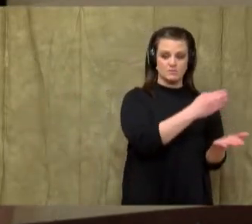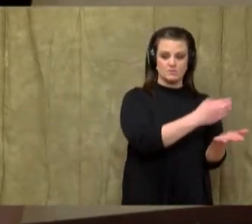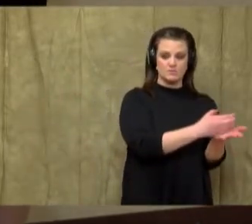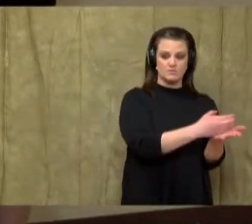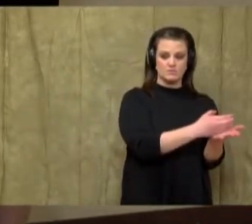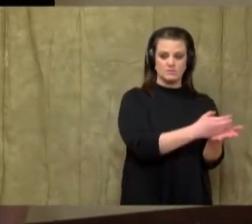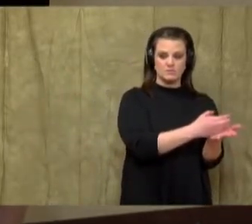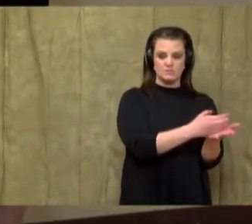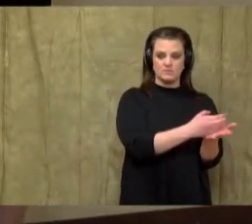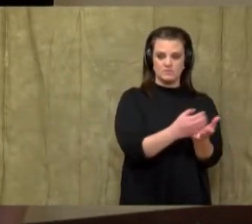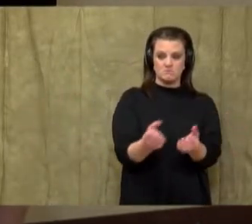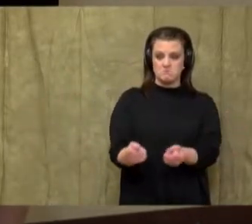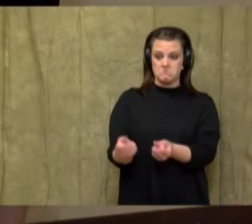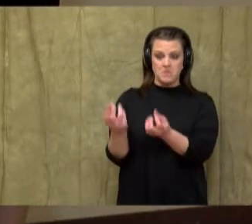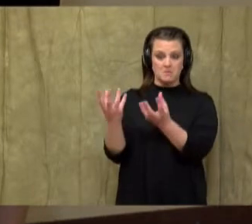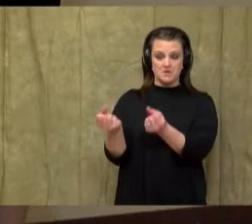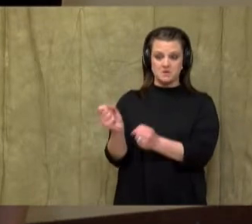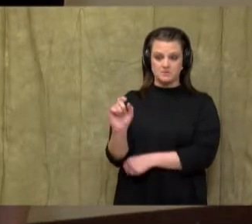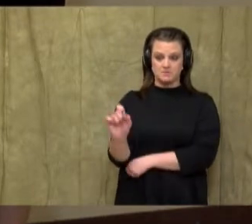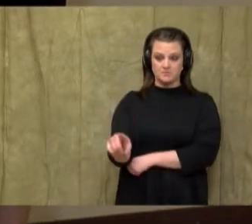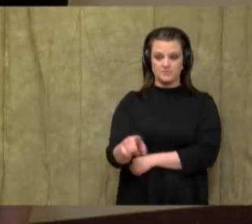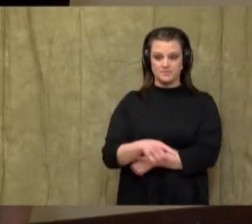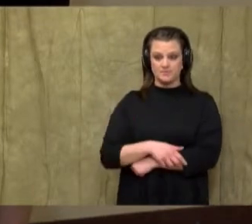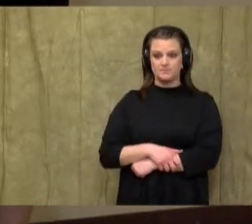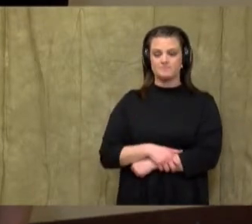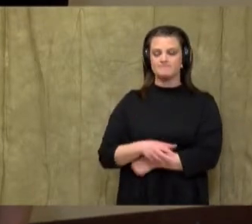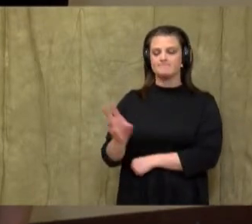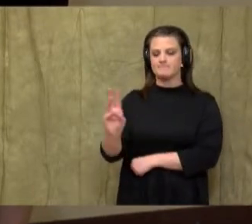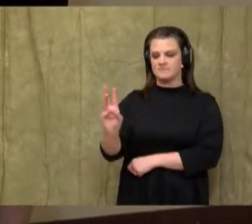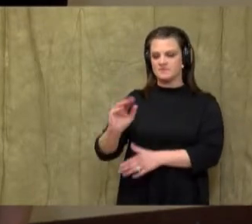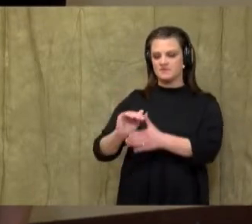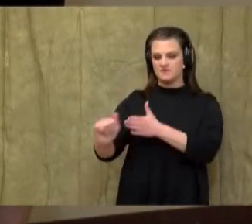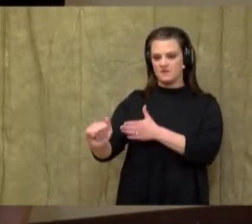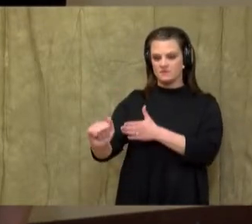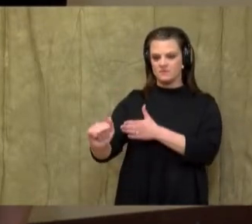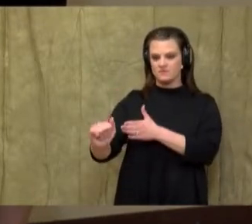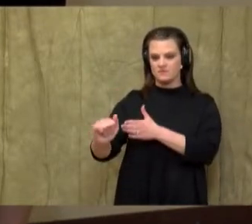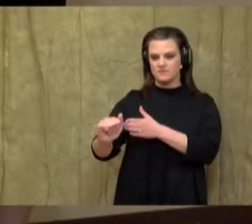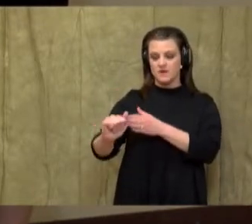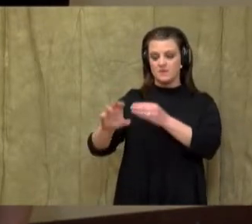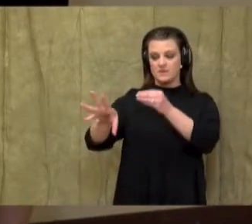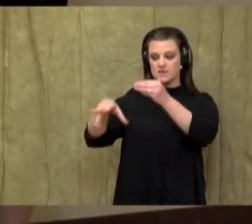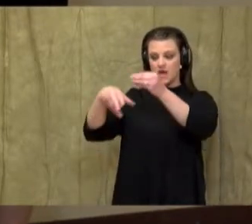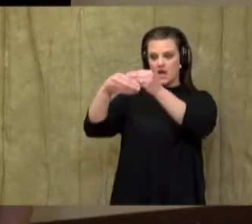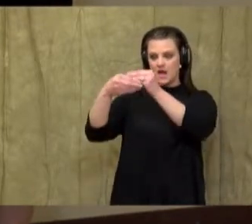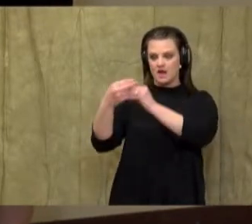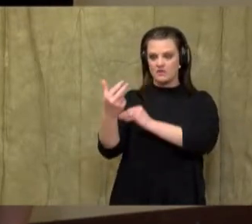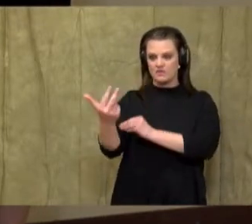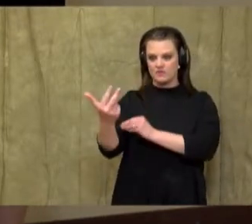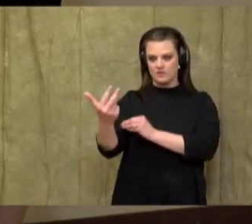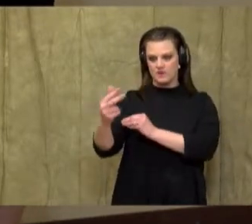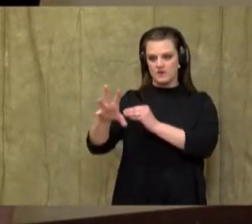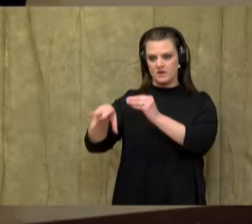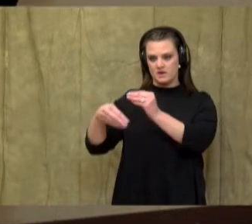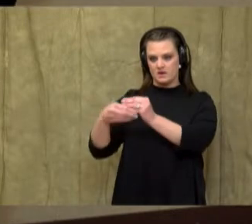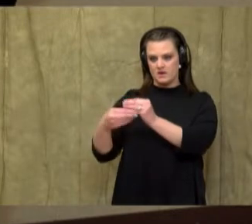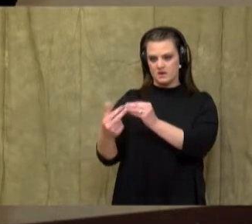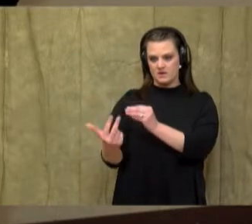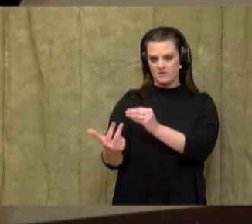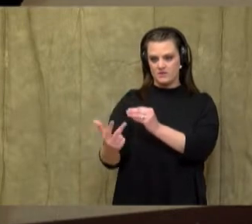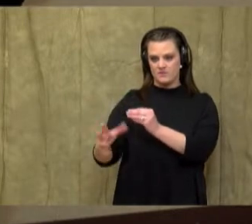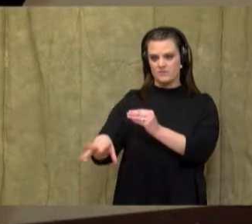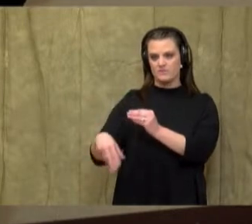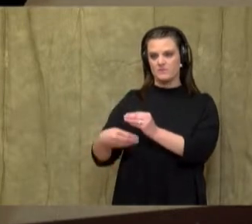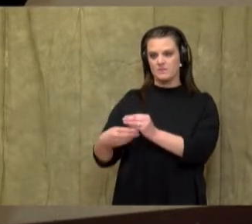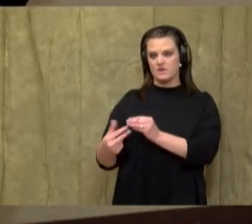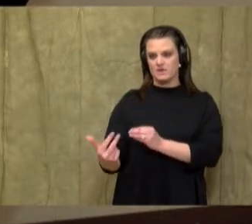How much would 2 yogurt cups be? $6, yeah, because we're going to add 3 each time. So 2